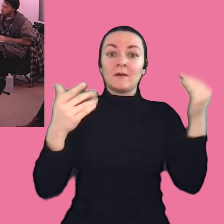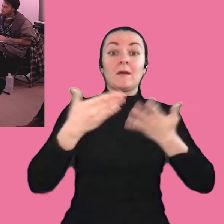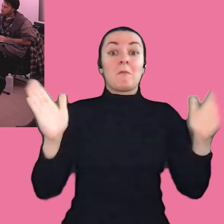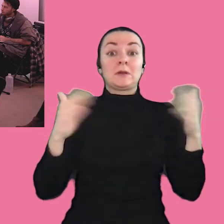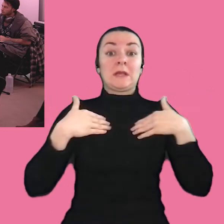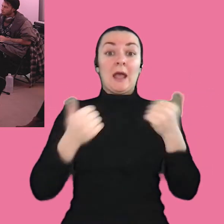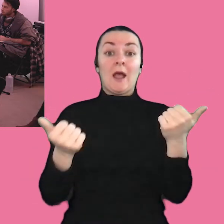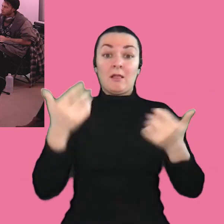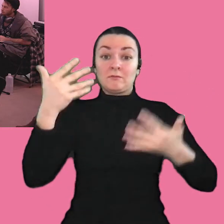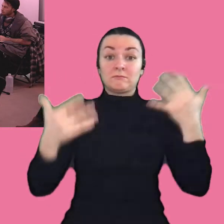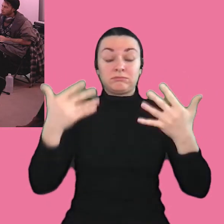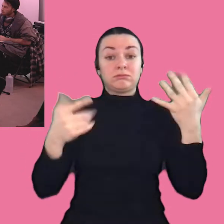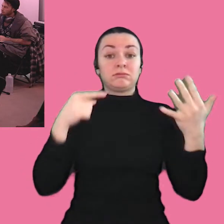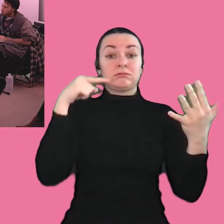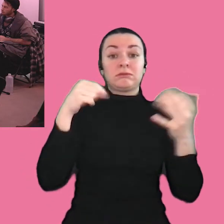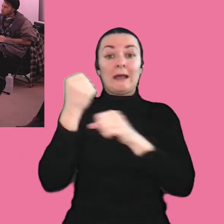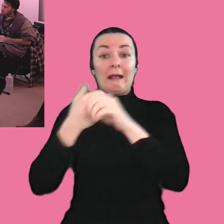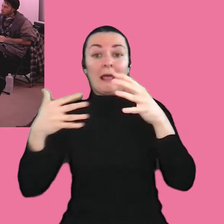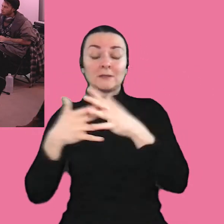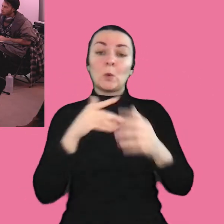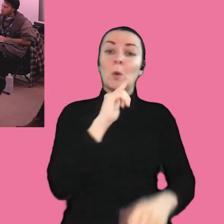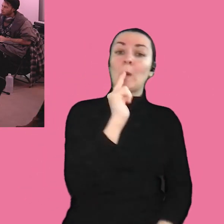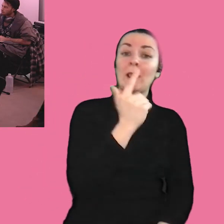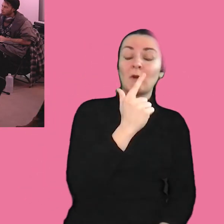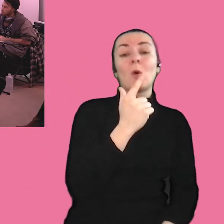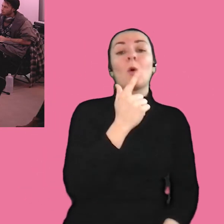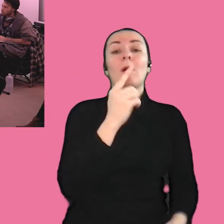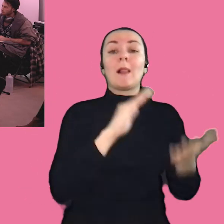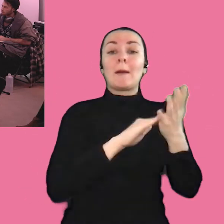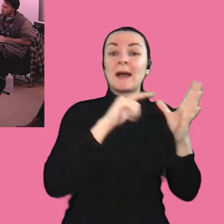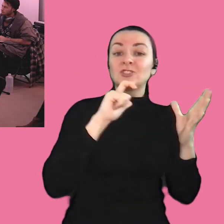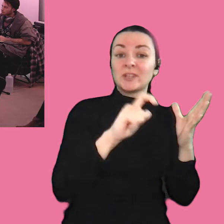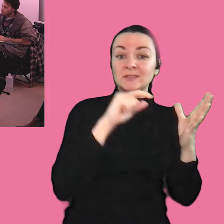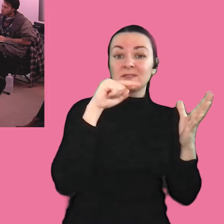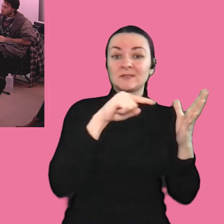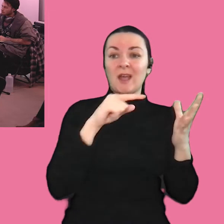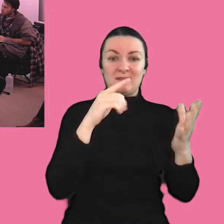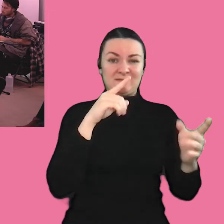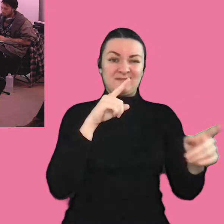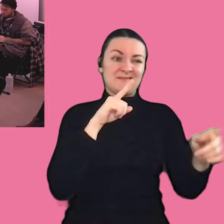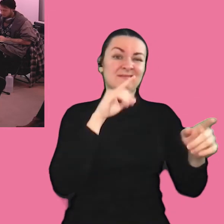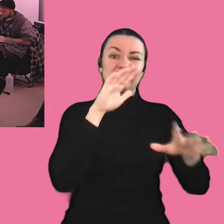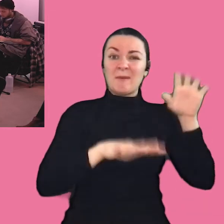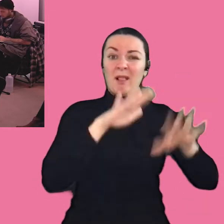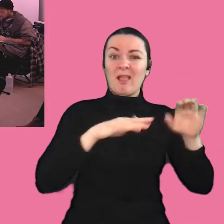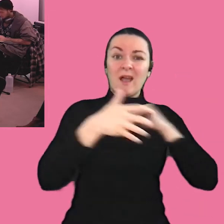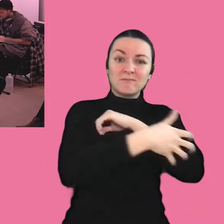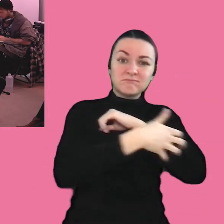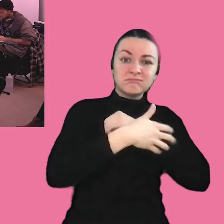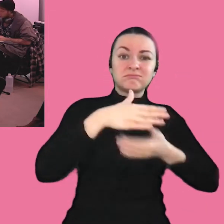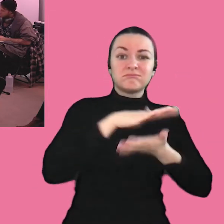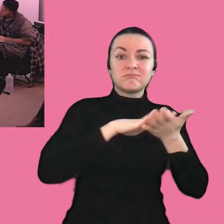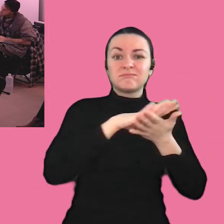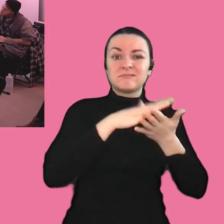health researchers compare Glasgow to Liverpool and Manchester, which are cities that have very similar levels of poverty and